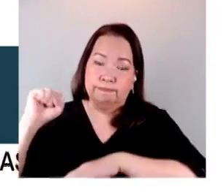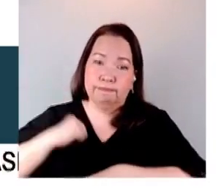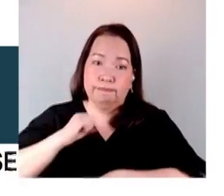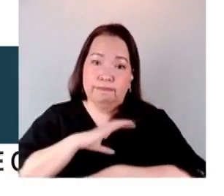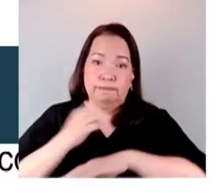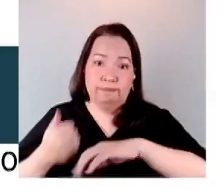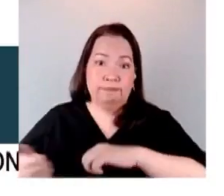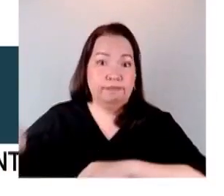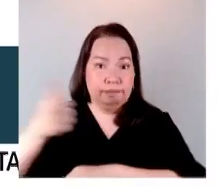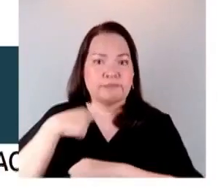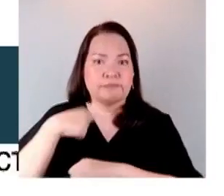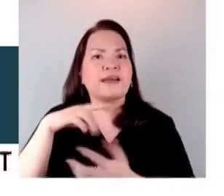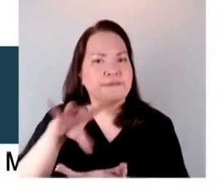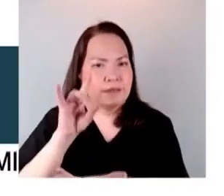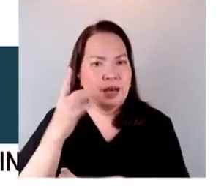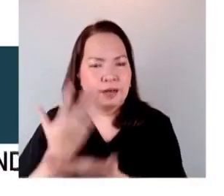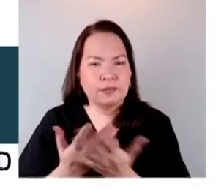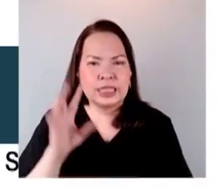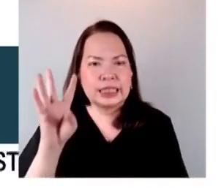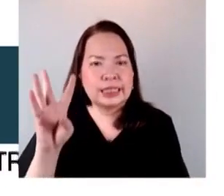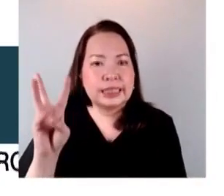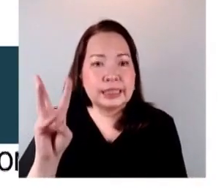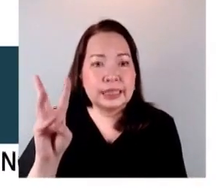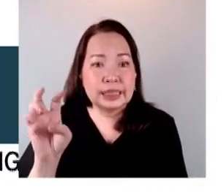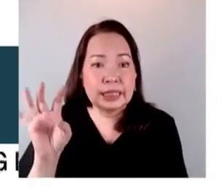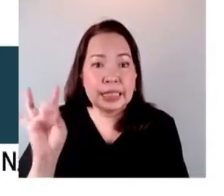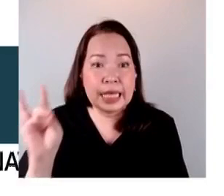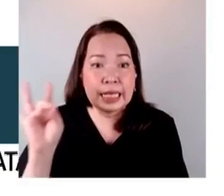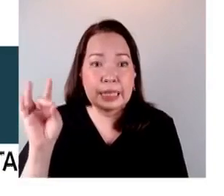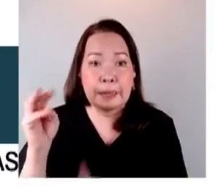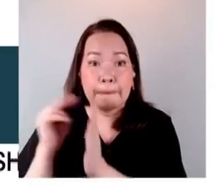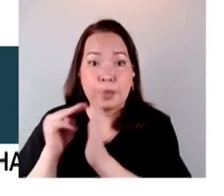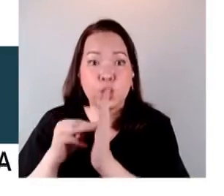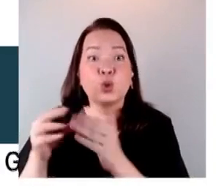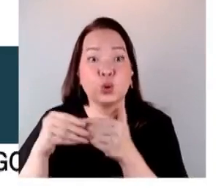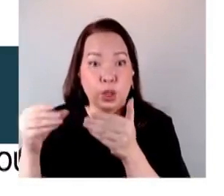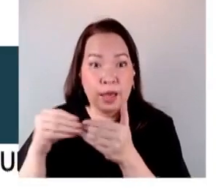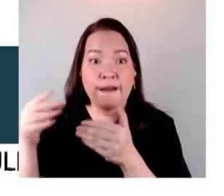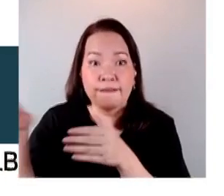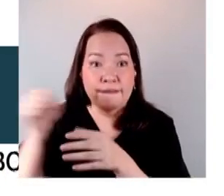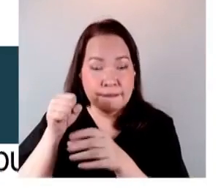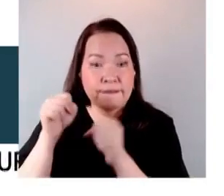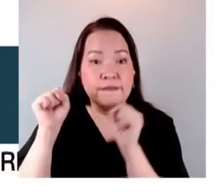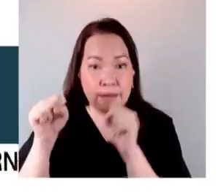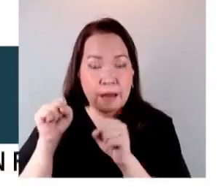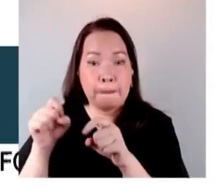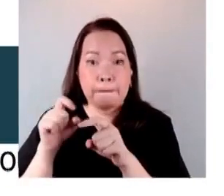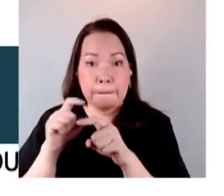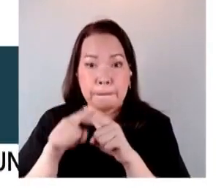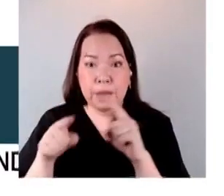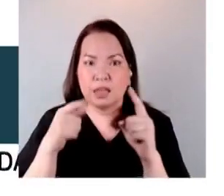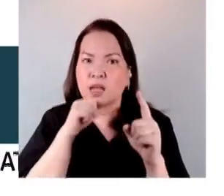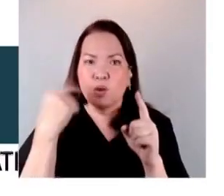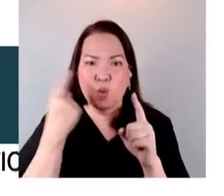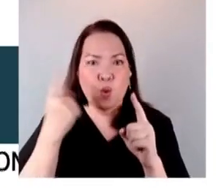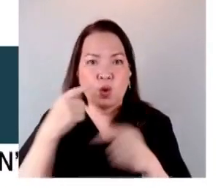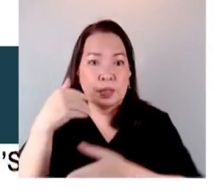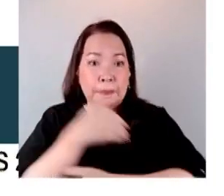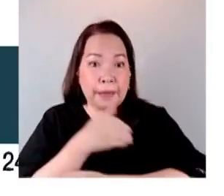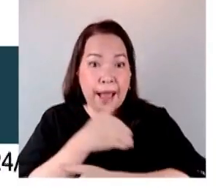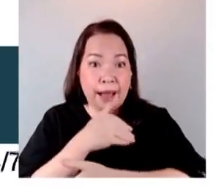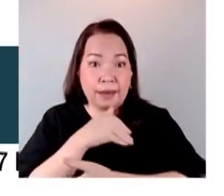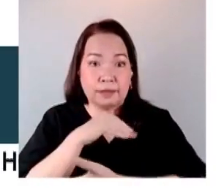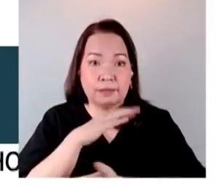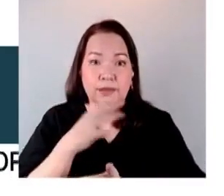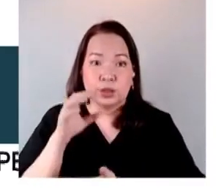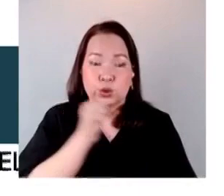we did recover $680 million from the Swiss bank accounts. But this ruling doesn't only involve those Swiss bank accounts. It involves all